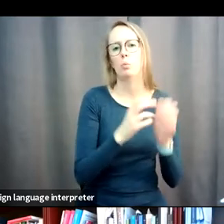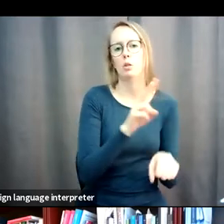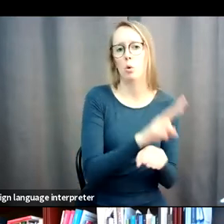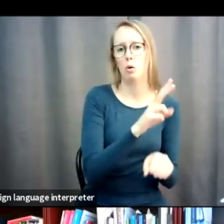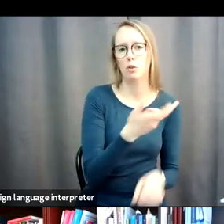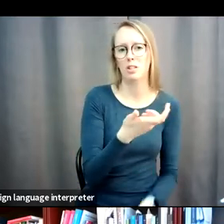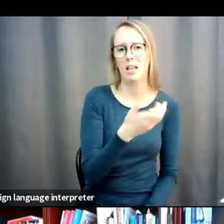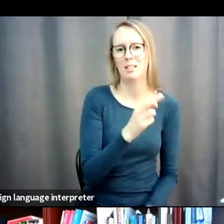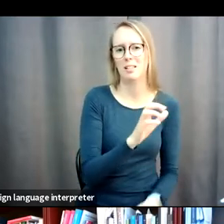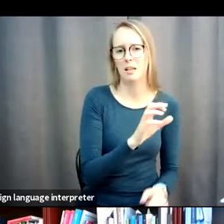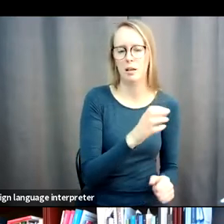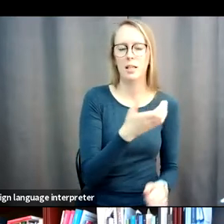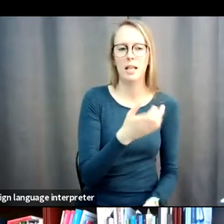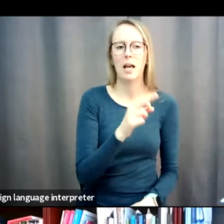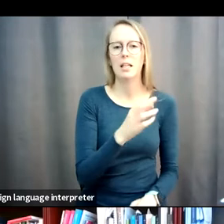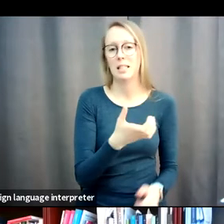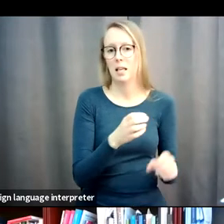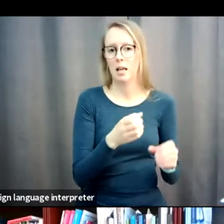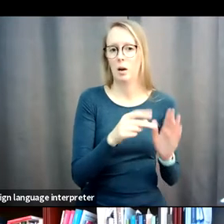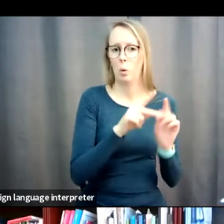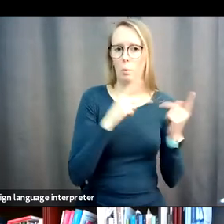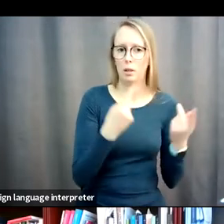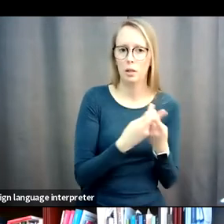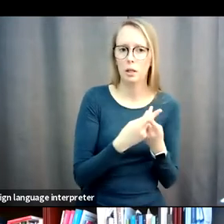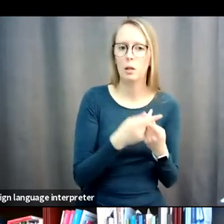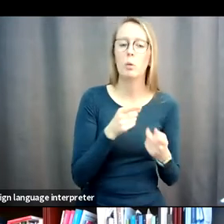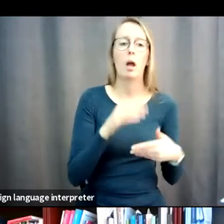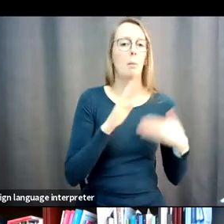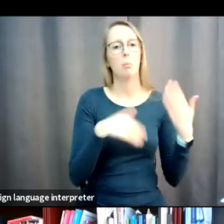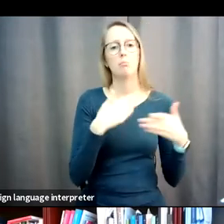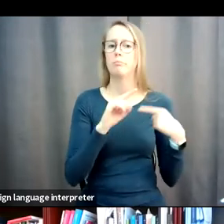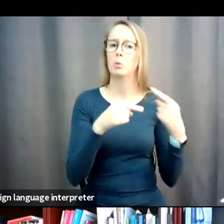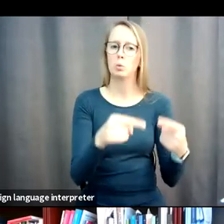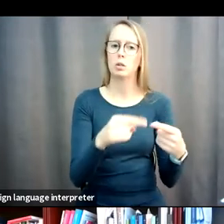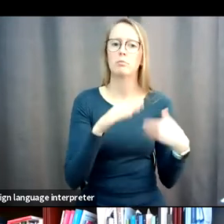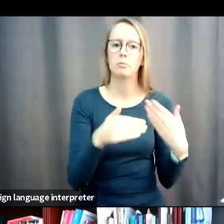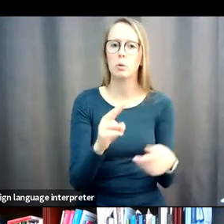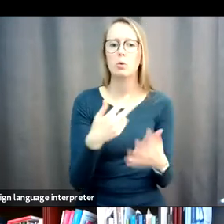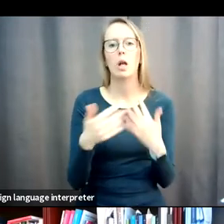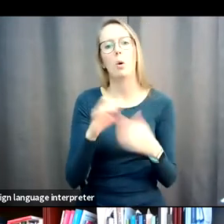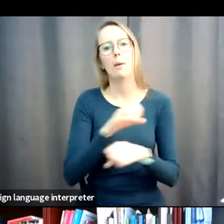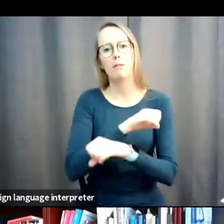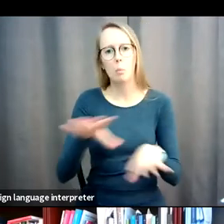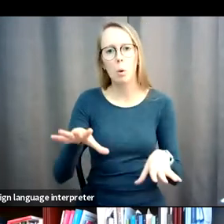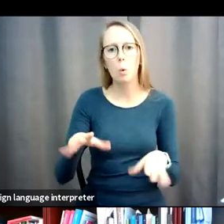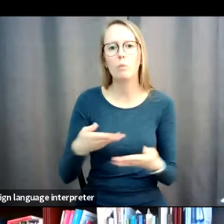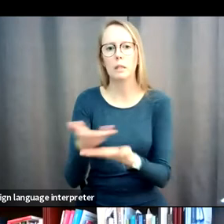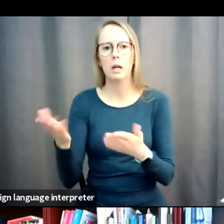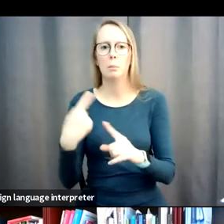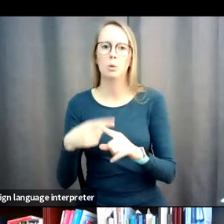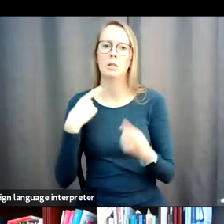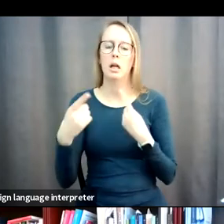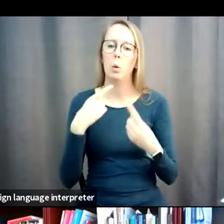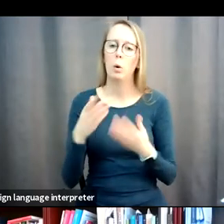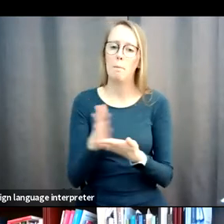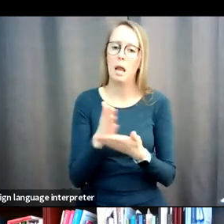committee as ongoing processes which include information sharing and dialogue between children and